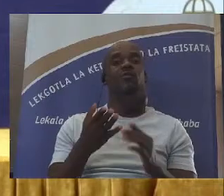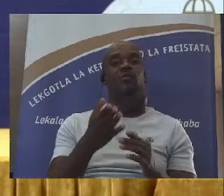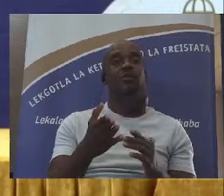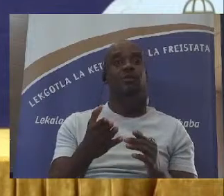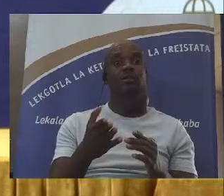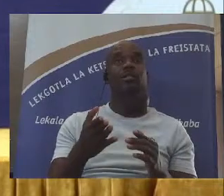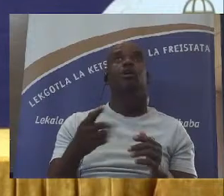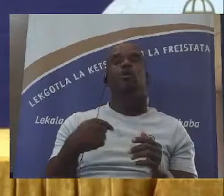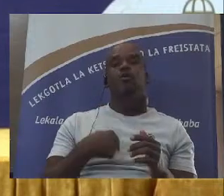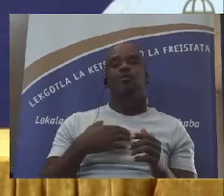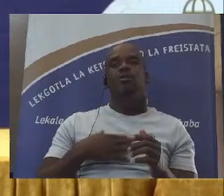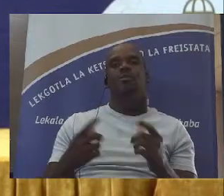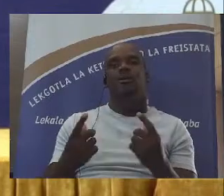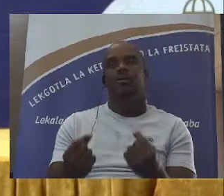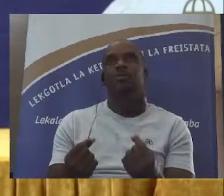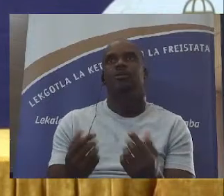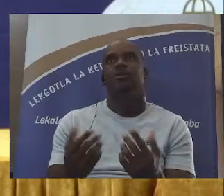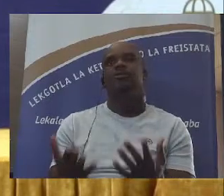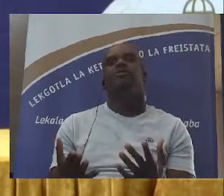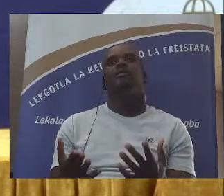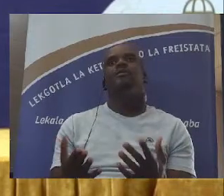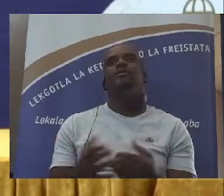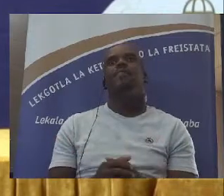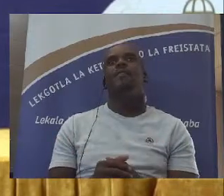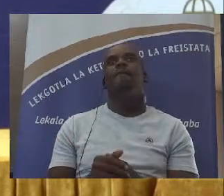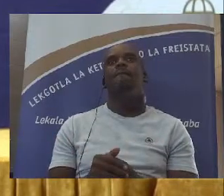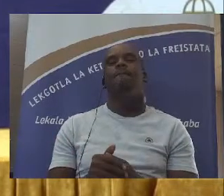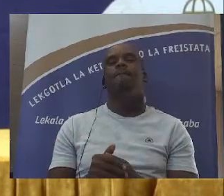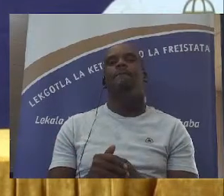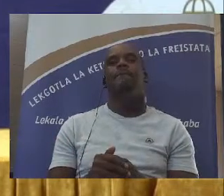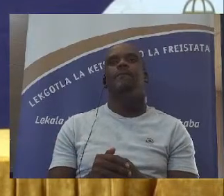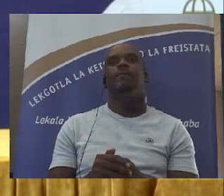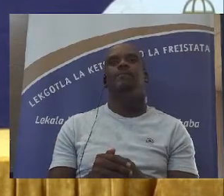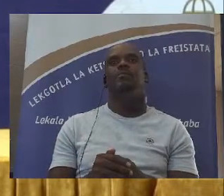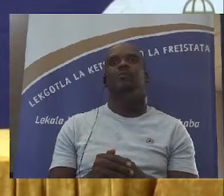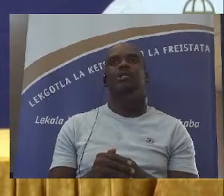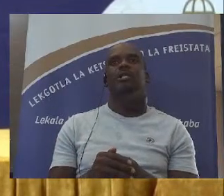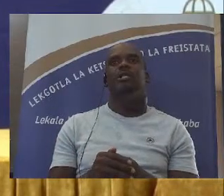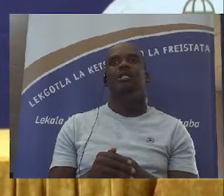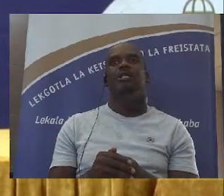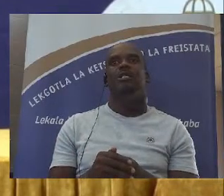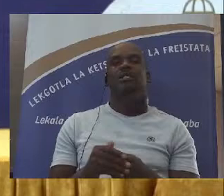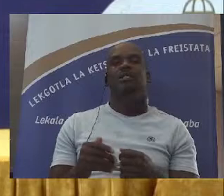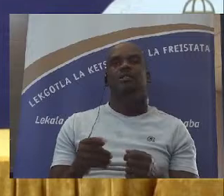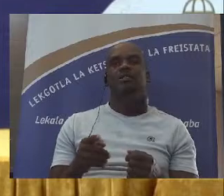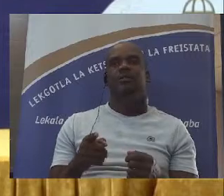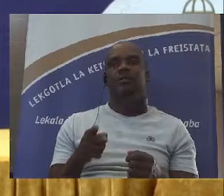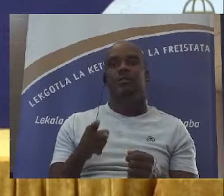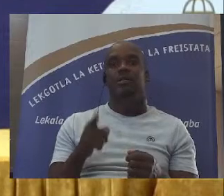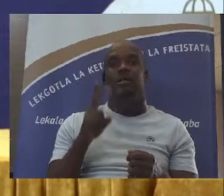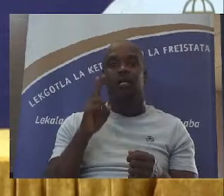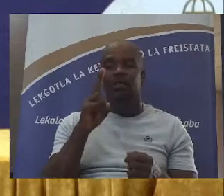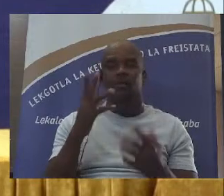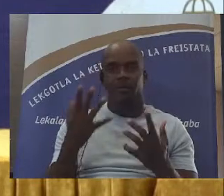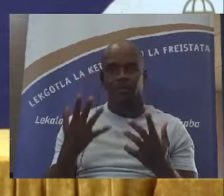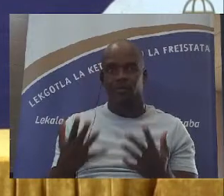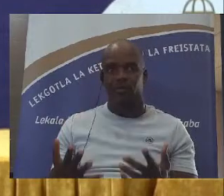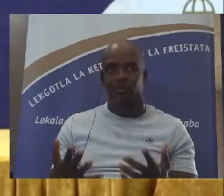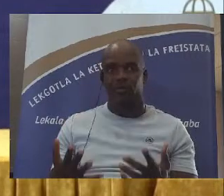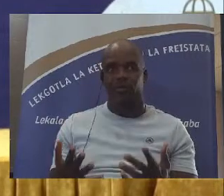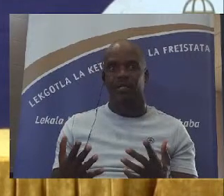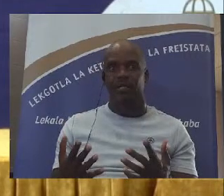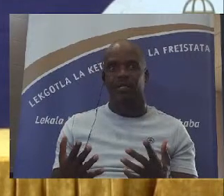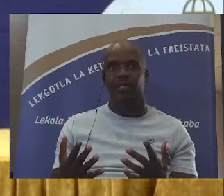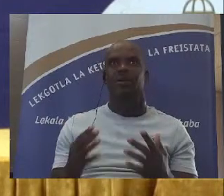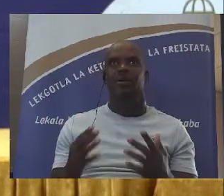do away. So the criteria will then only be turnover and employment in the number of people that's